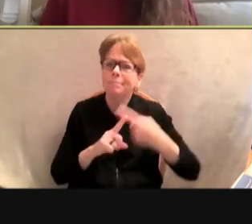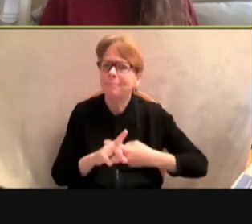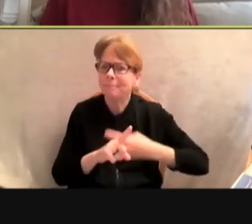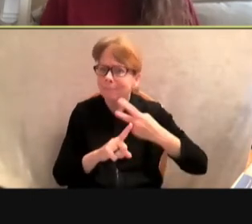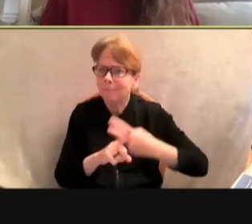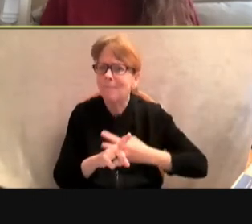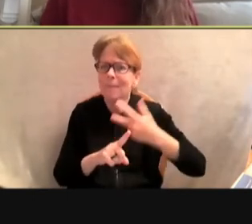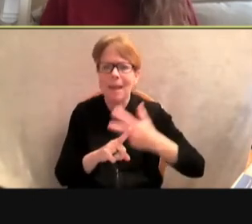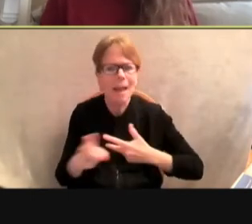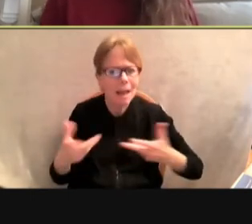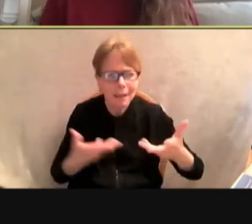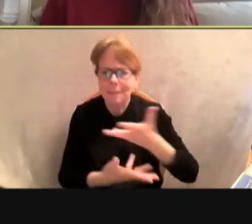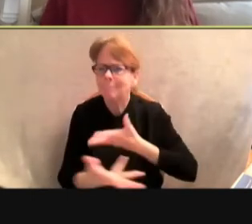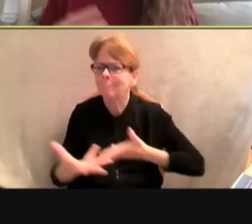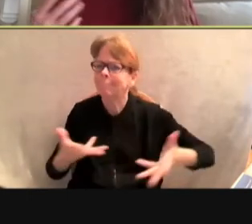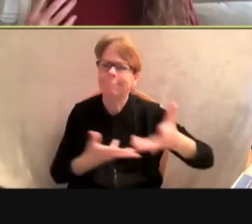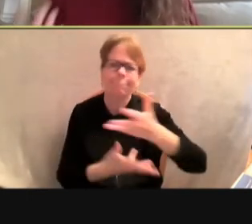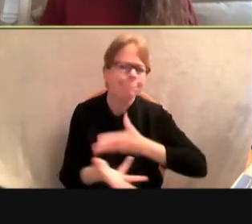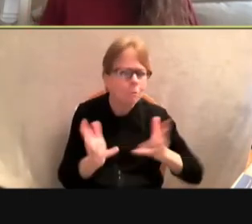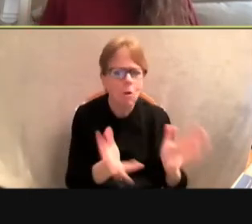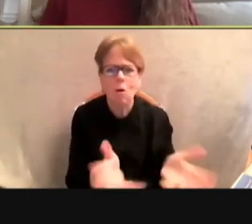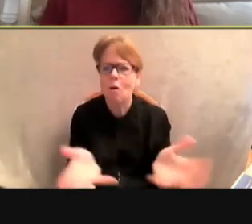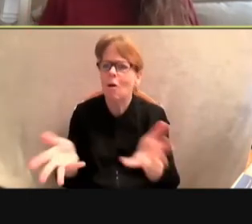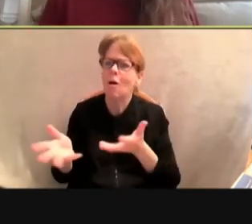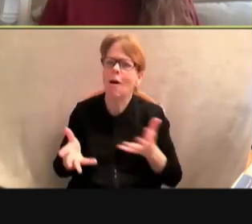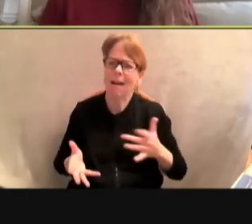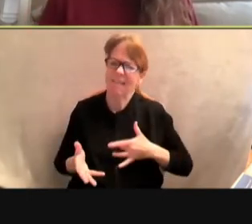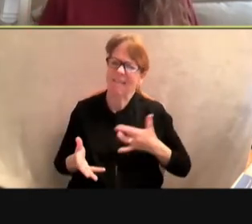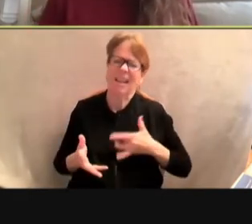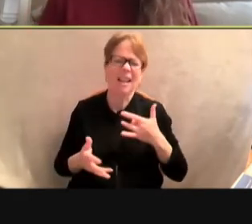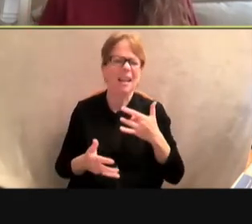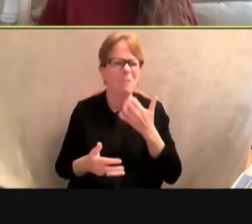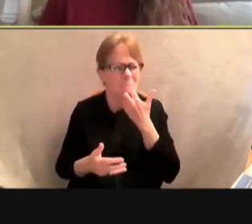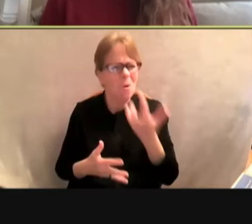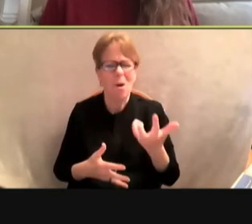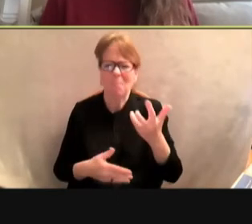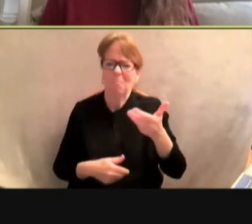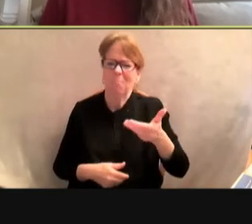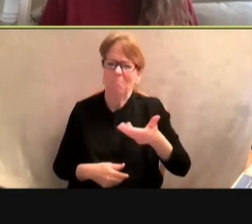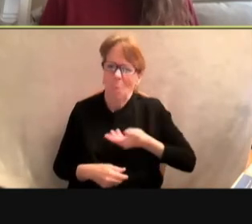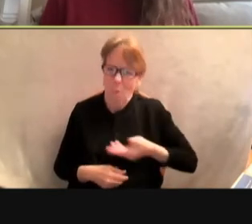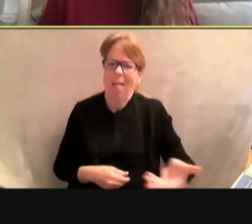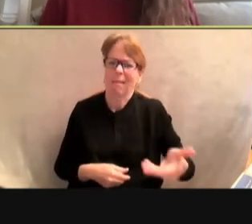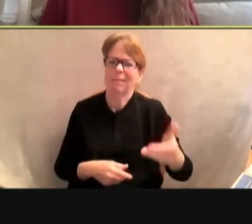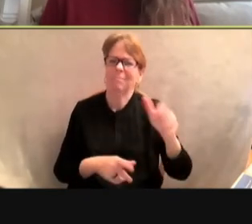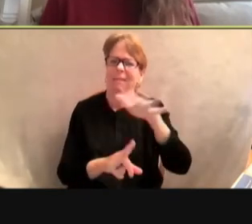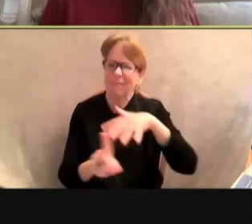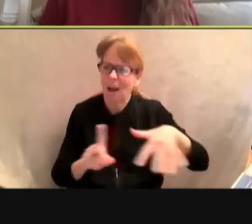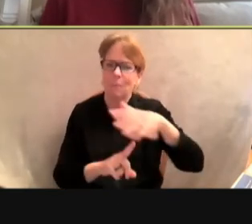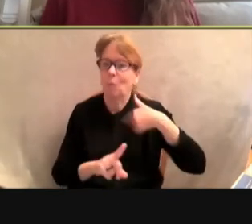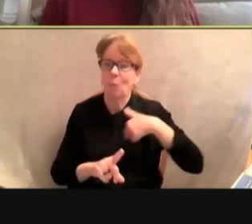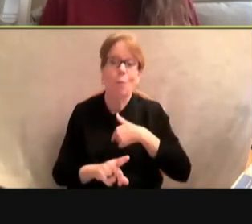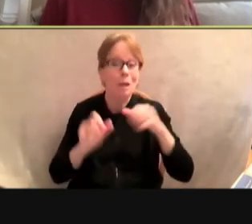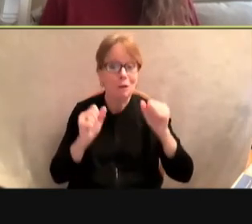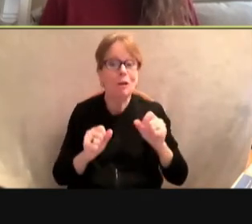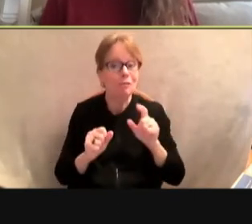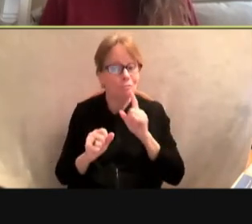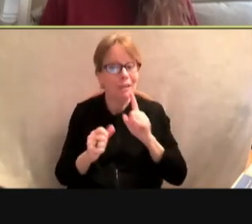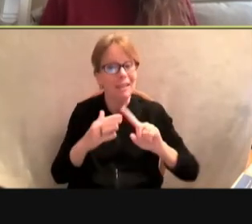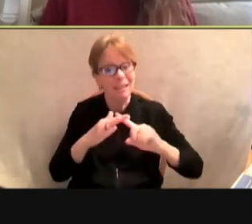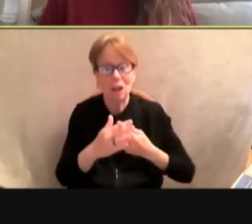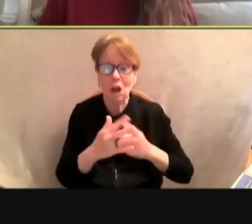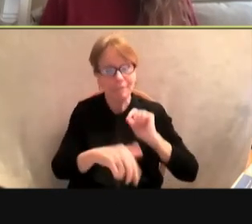a welcoming environment such that it finally felt right to introduce a disability identity group on our